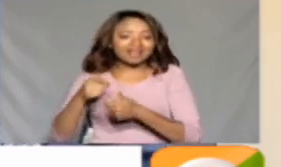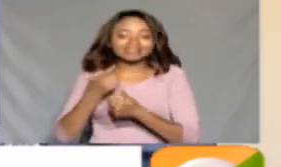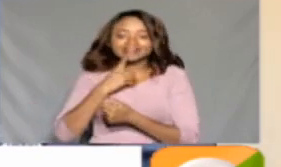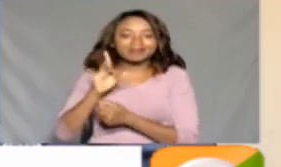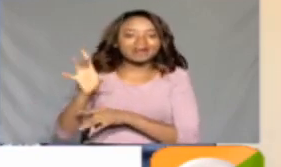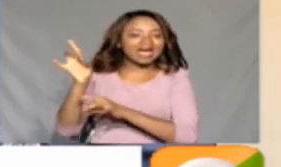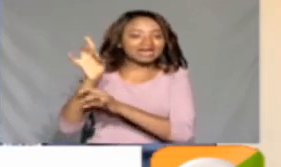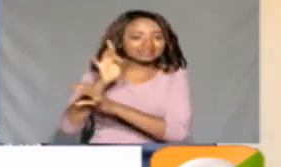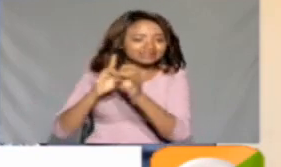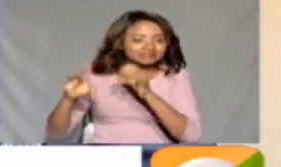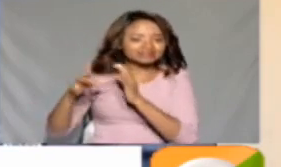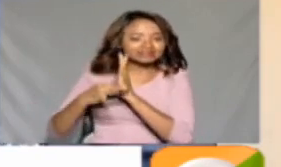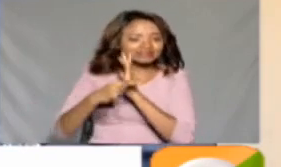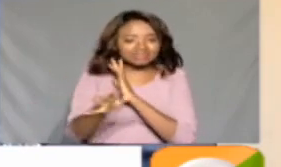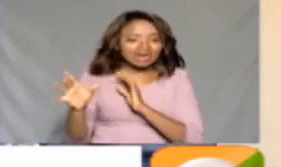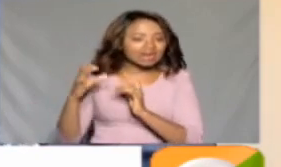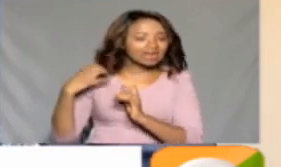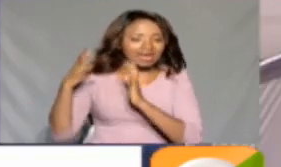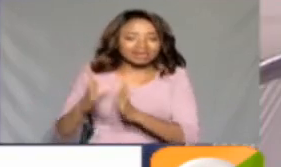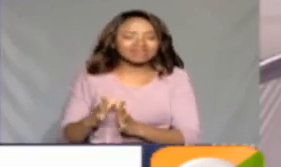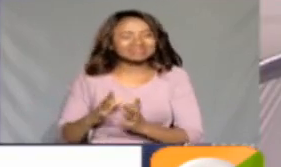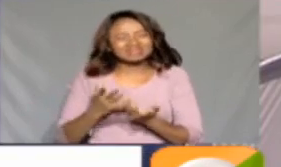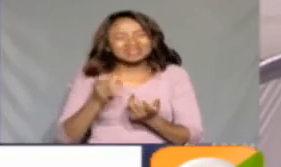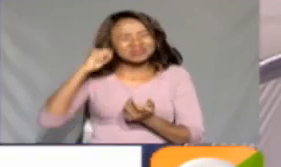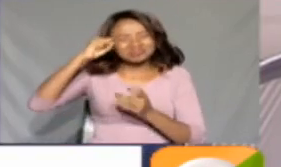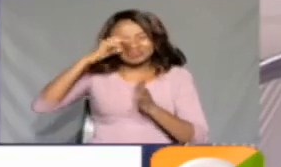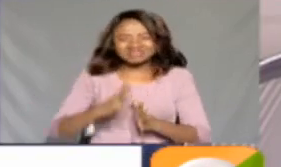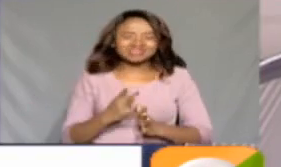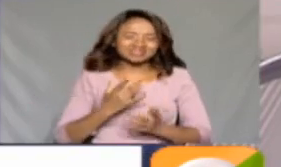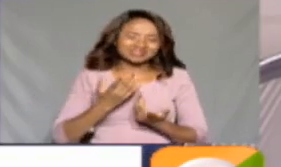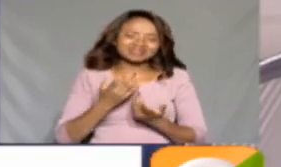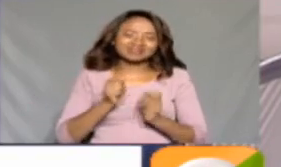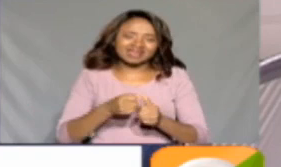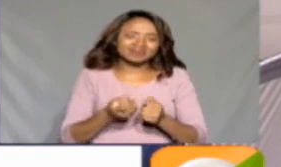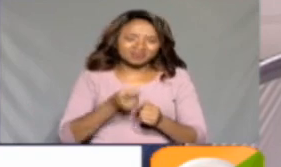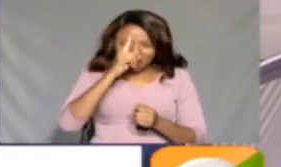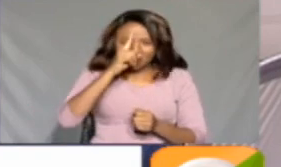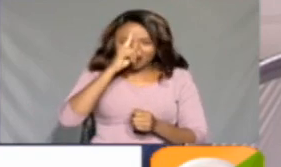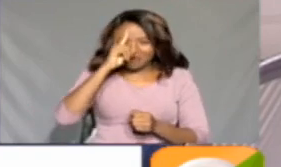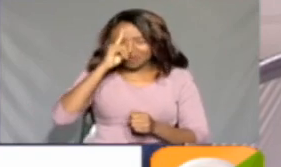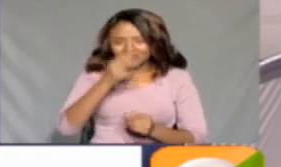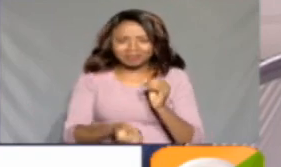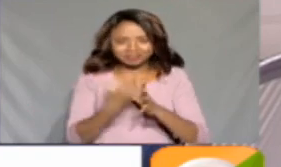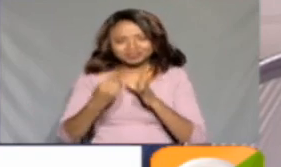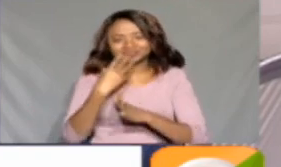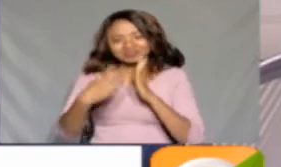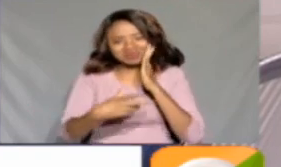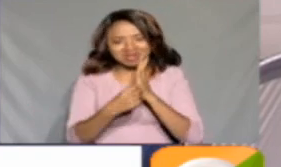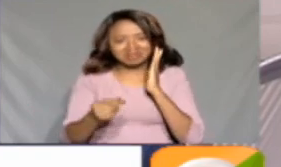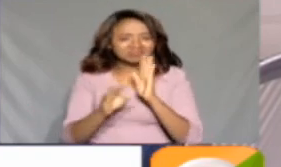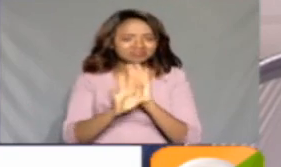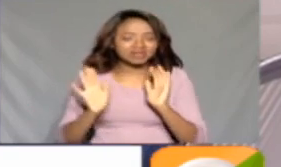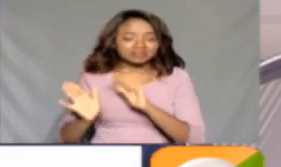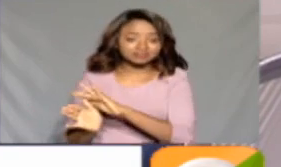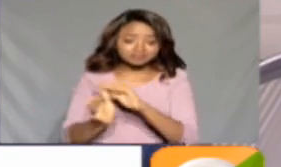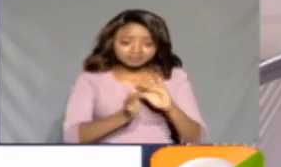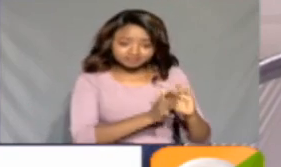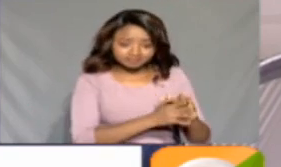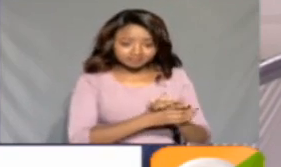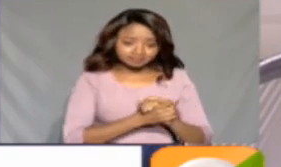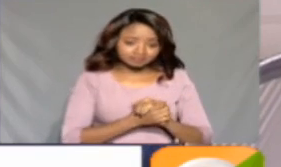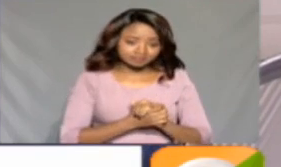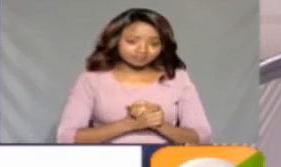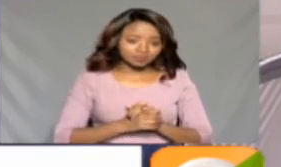are free to come up with any. I'm sure you've heard, and there were murmurs from some quarters in ODM saying that it was wrong in the spirit of the handshake to